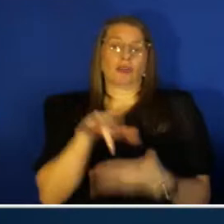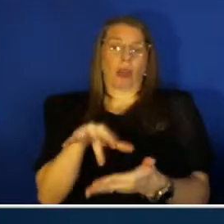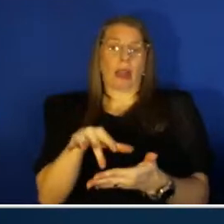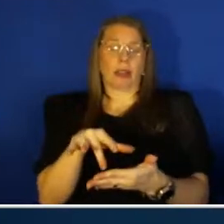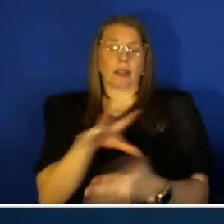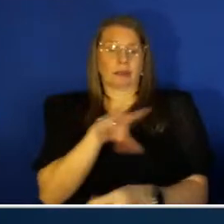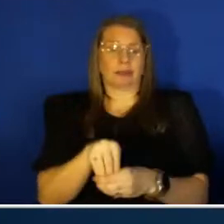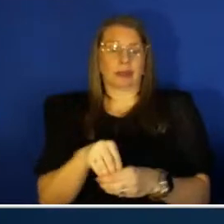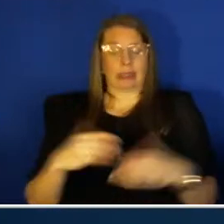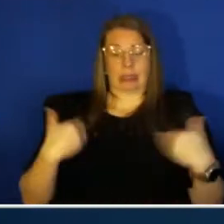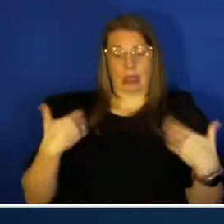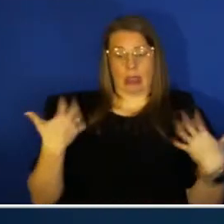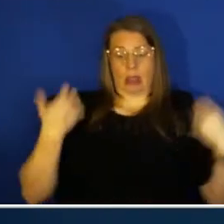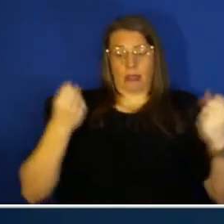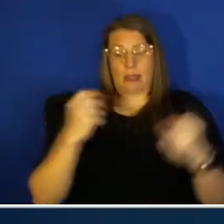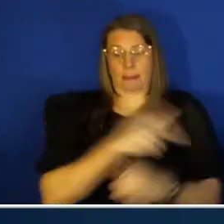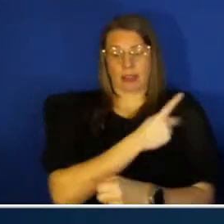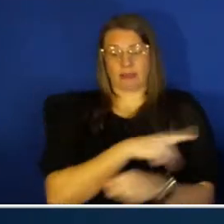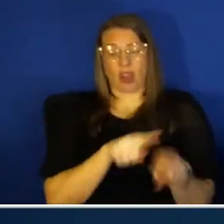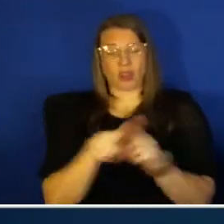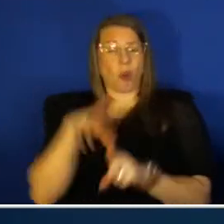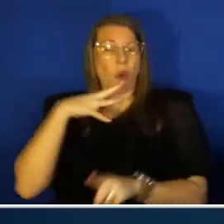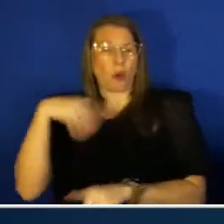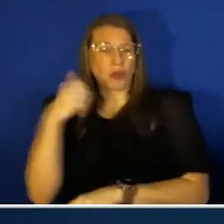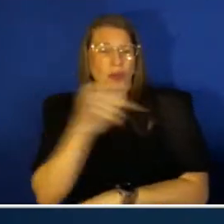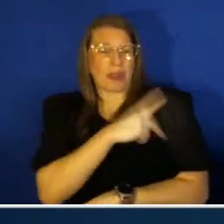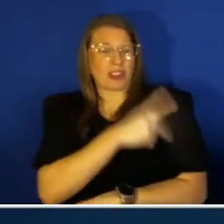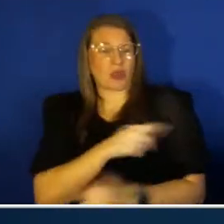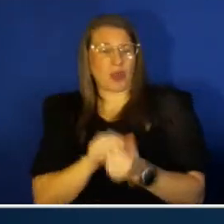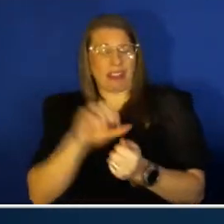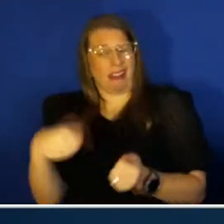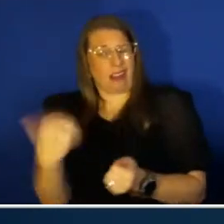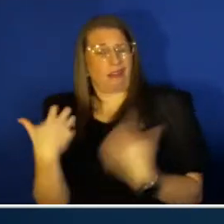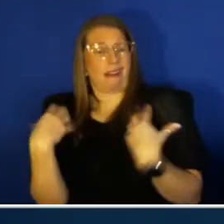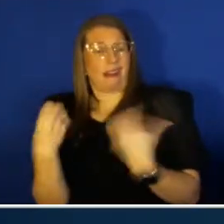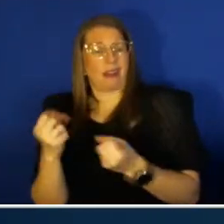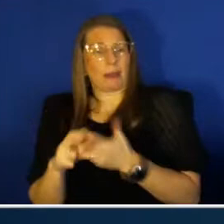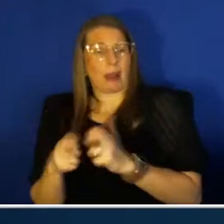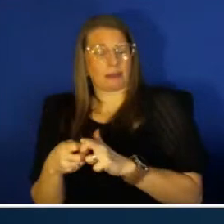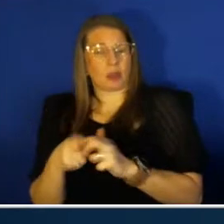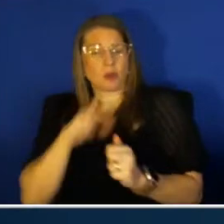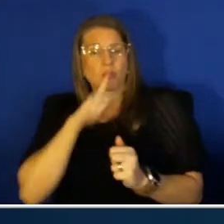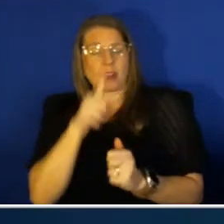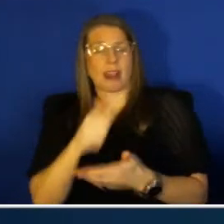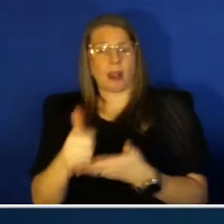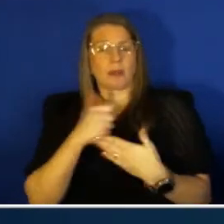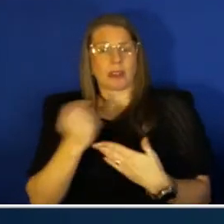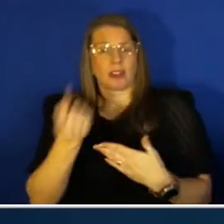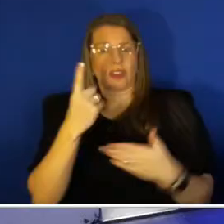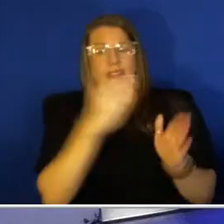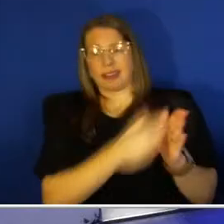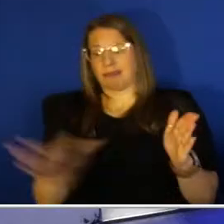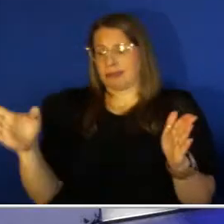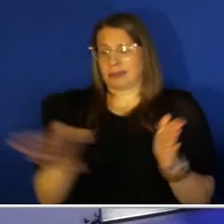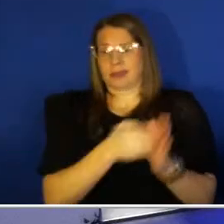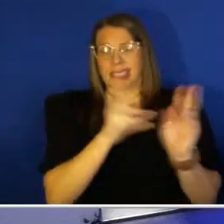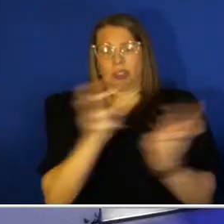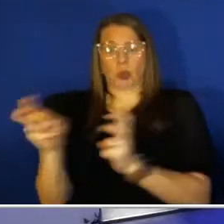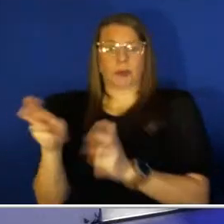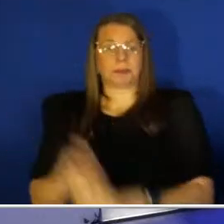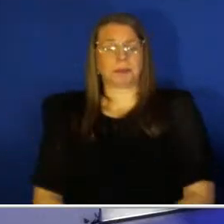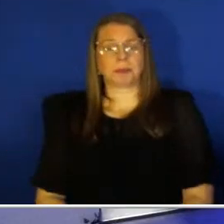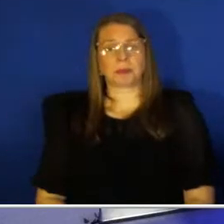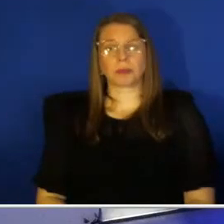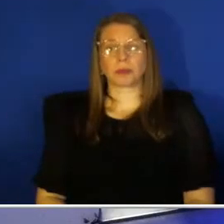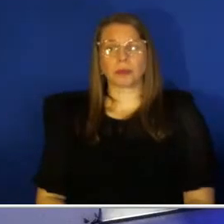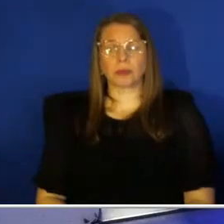healthy patients, but also older patients with some other health problems really help us understand that issue. And Bob asked, is it just new drugs that